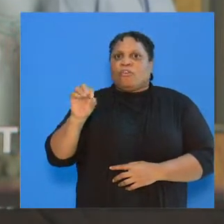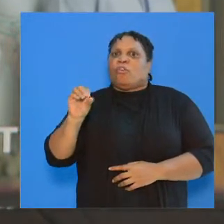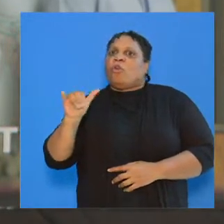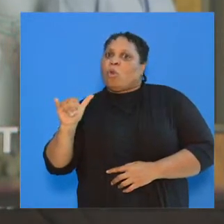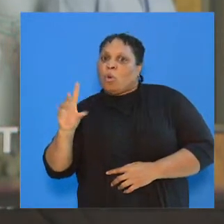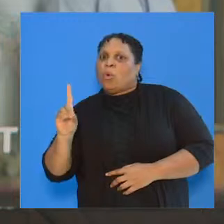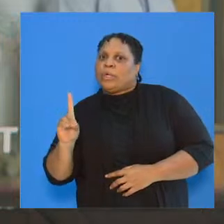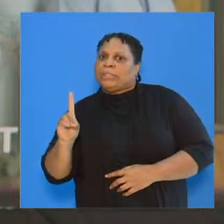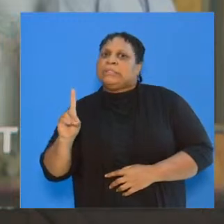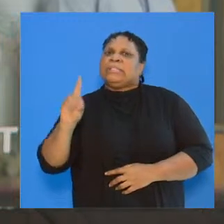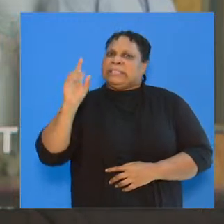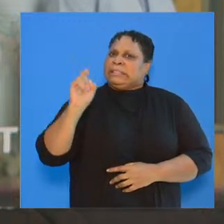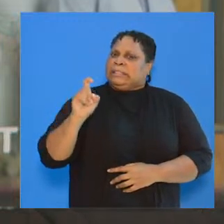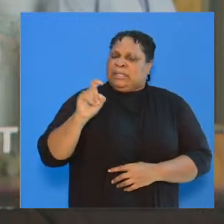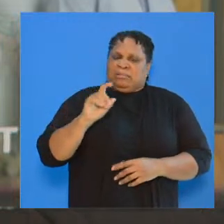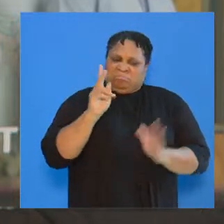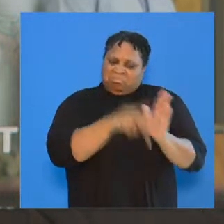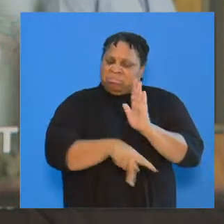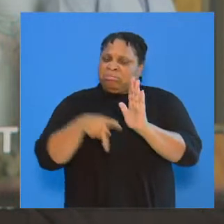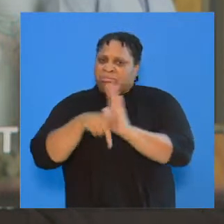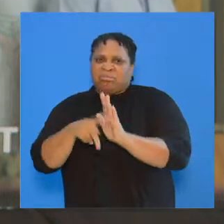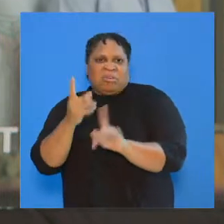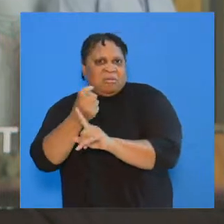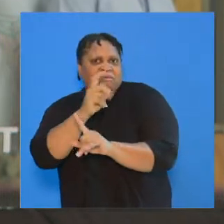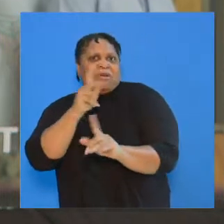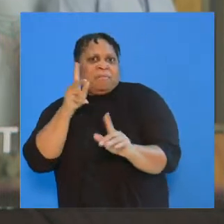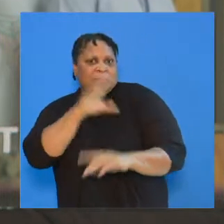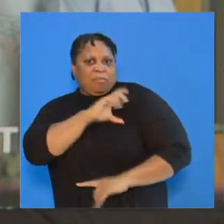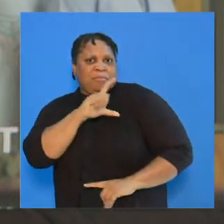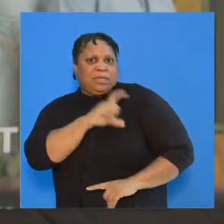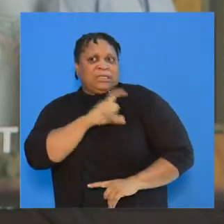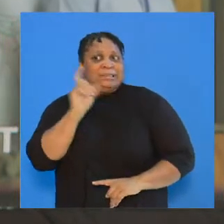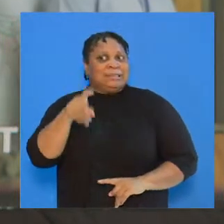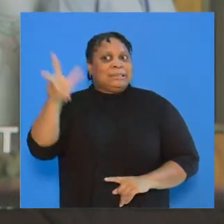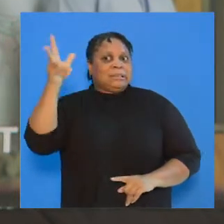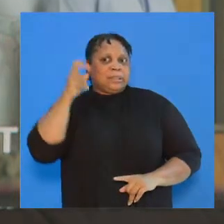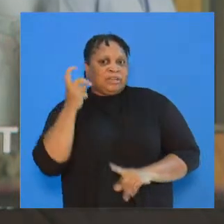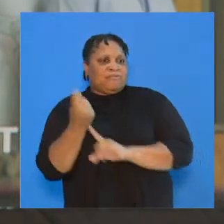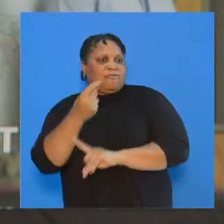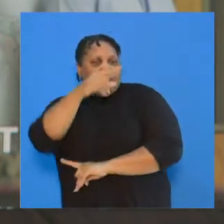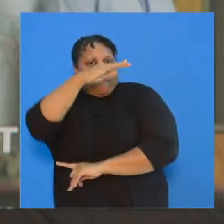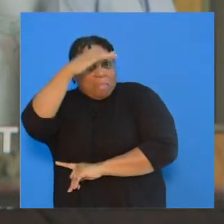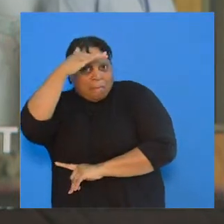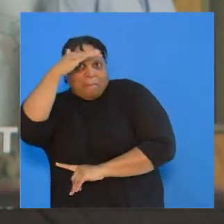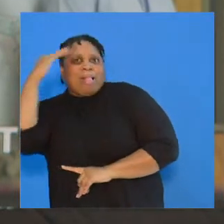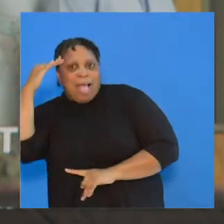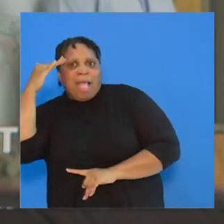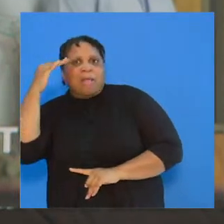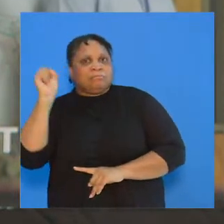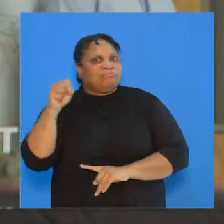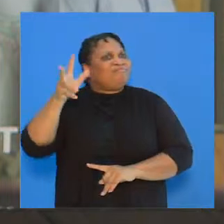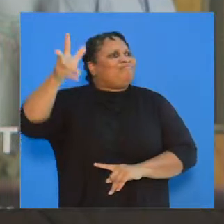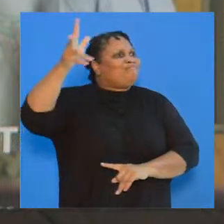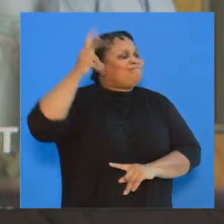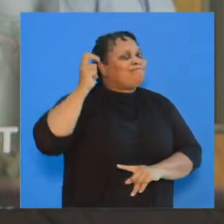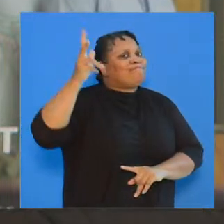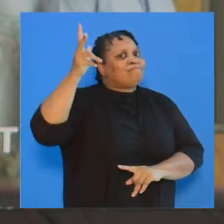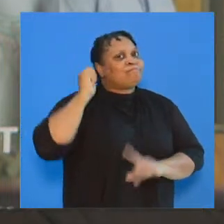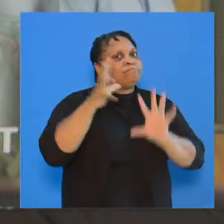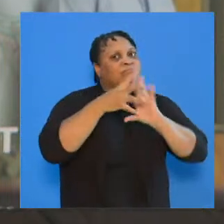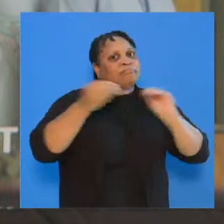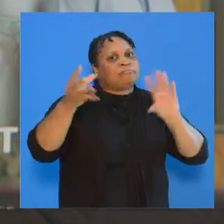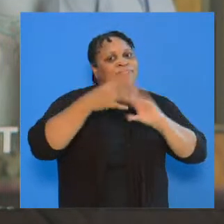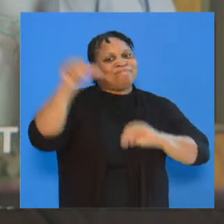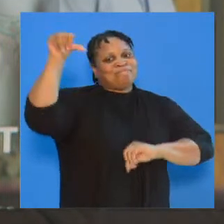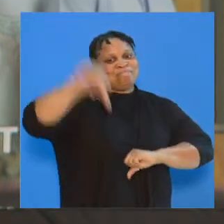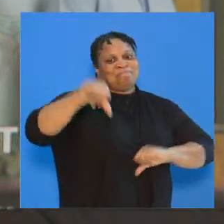needed to hear the pain in their black countrymen's voices as they told their stories. Stories of being